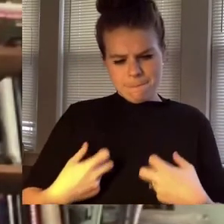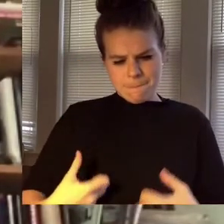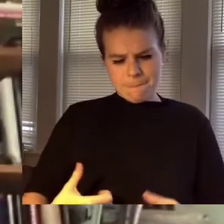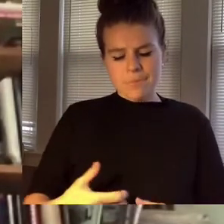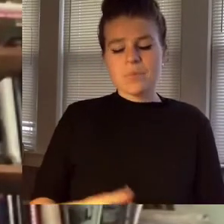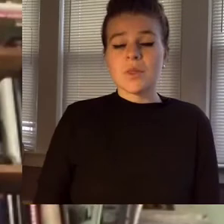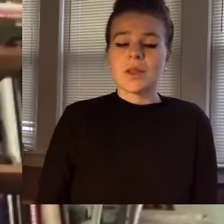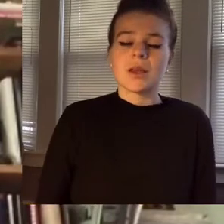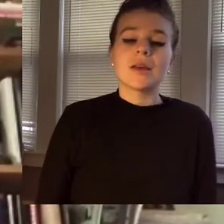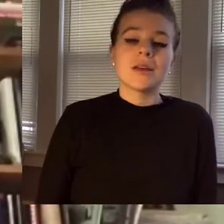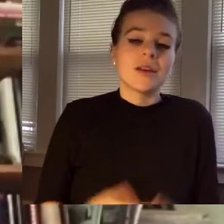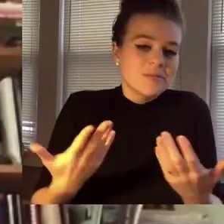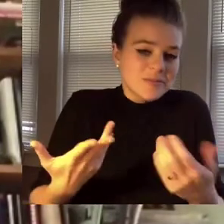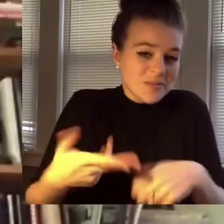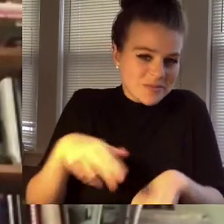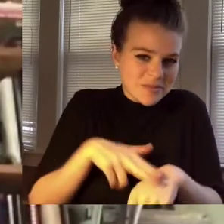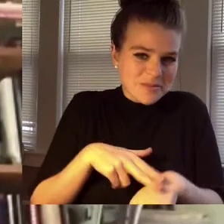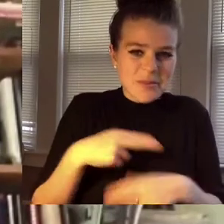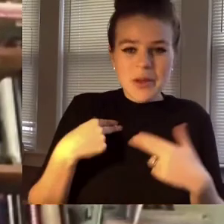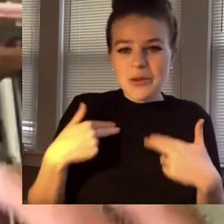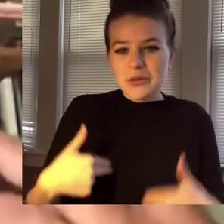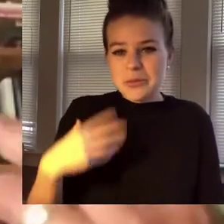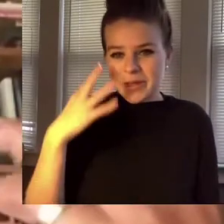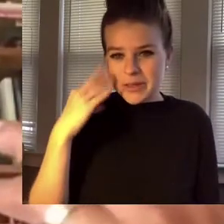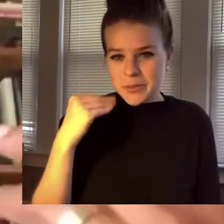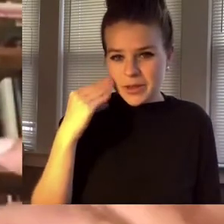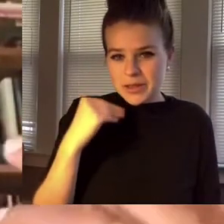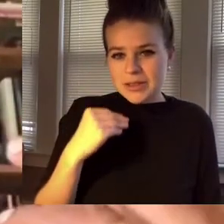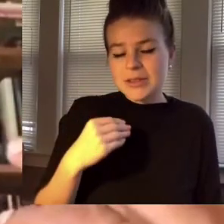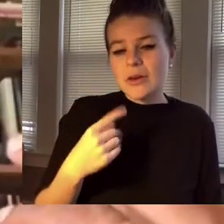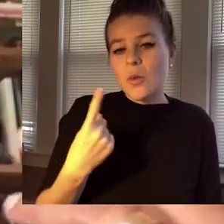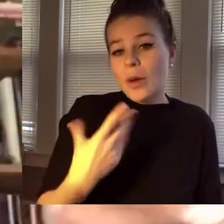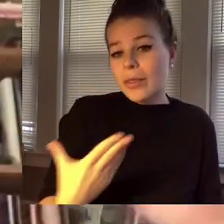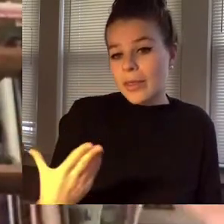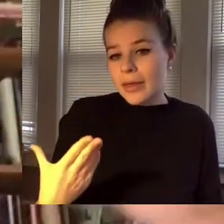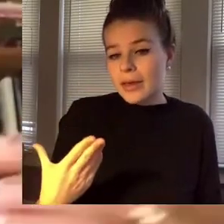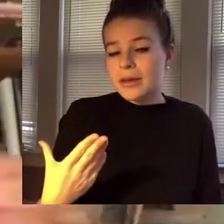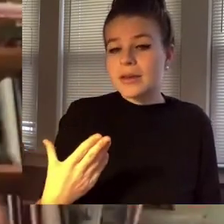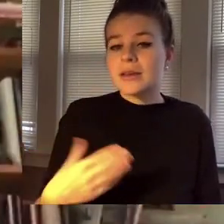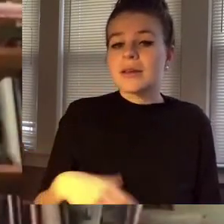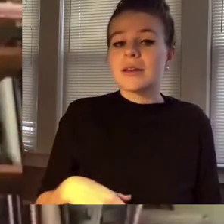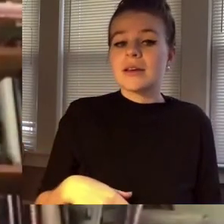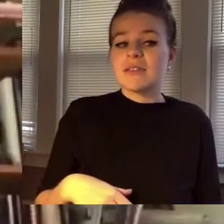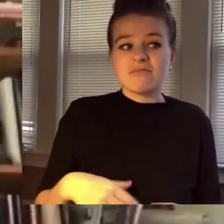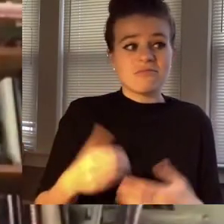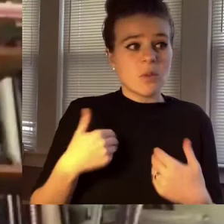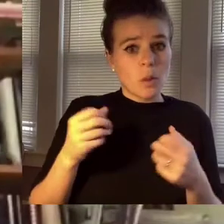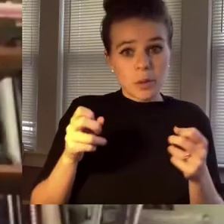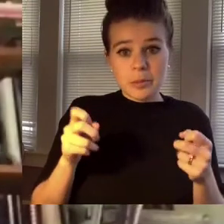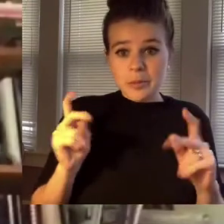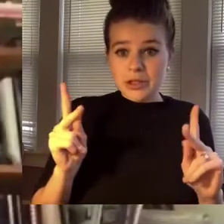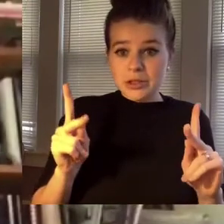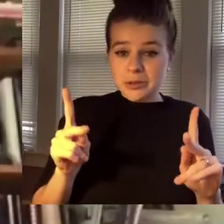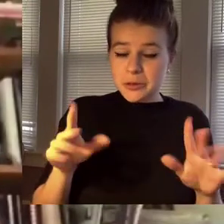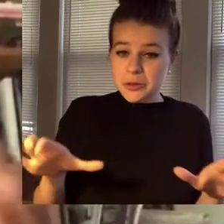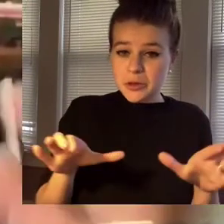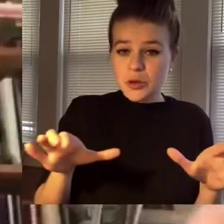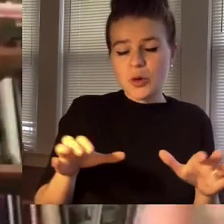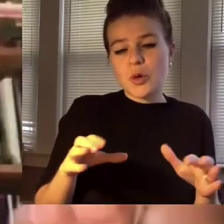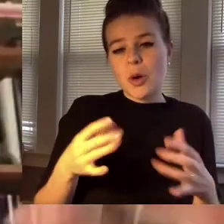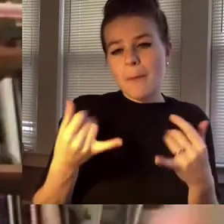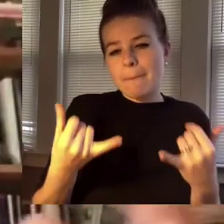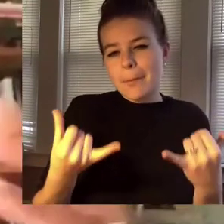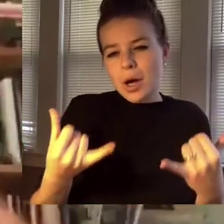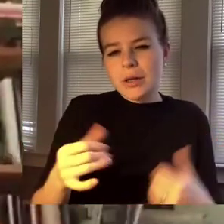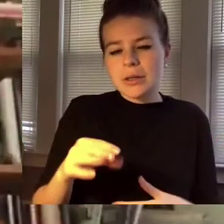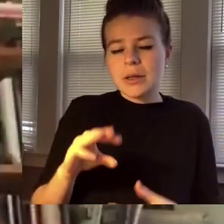And of course, the human experience, one of the things that modernism has given us permission to do, and by modernists, I mean, you know, the